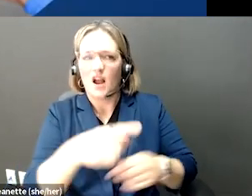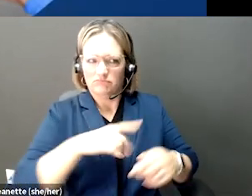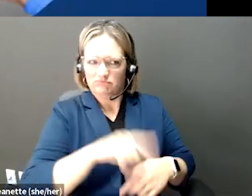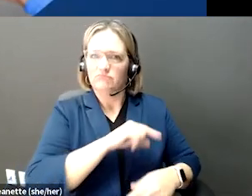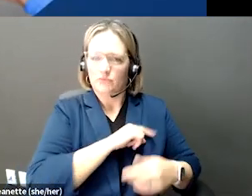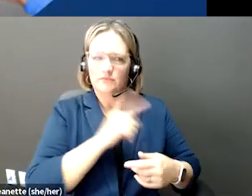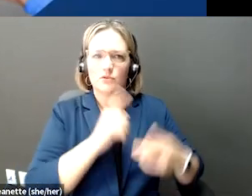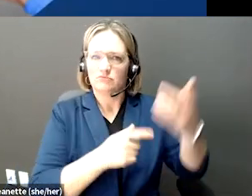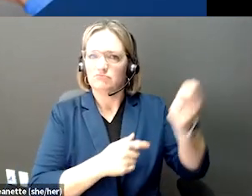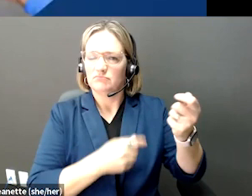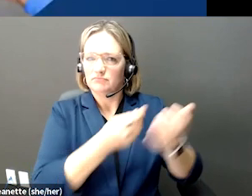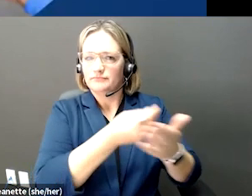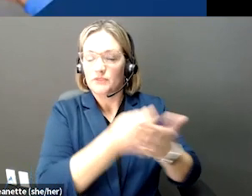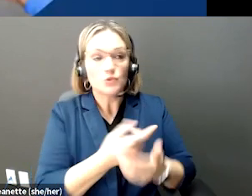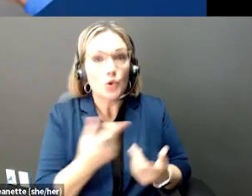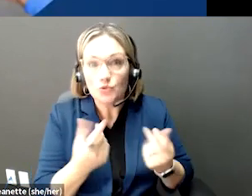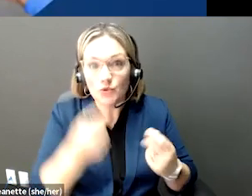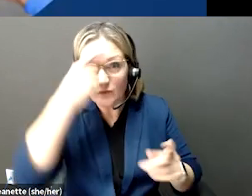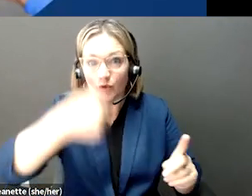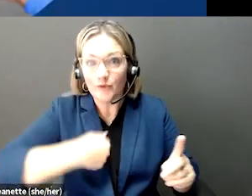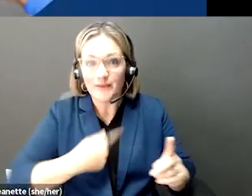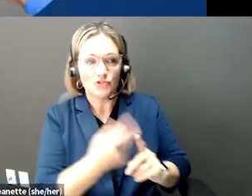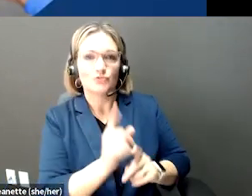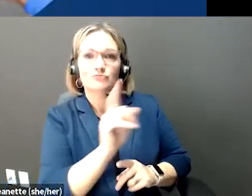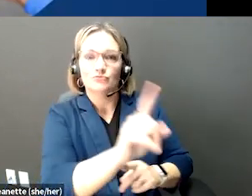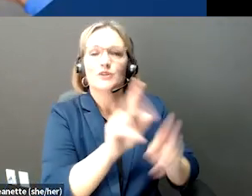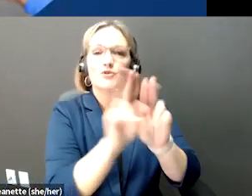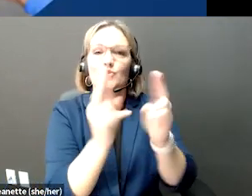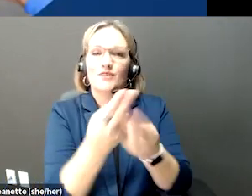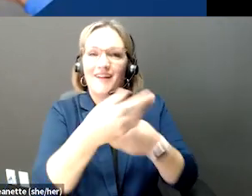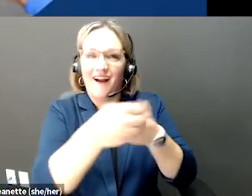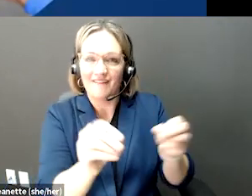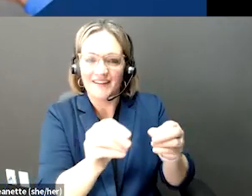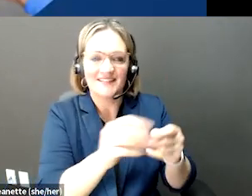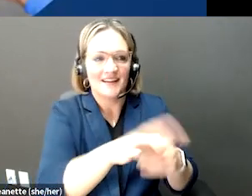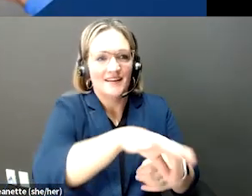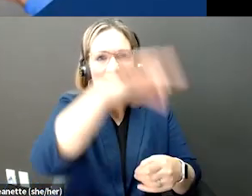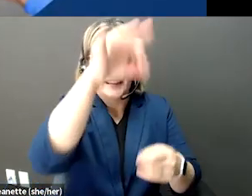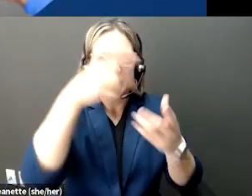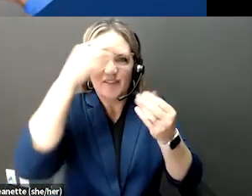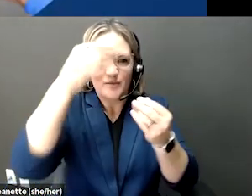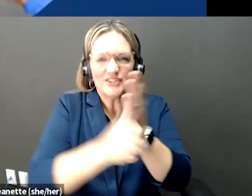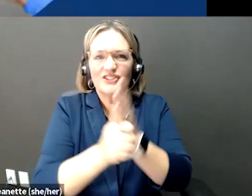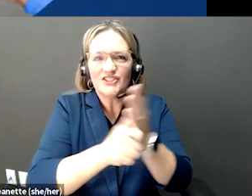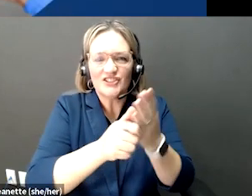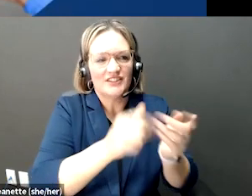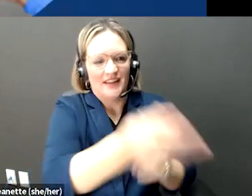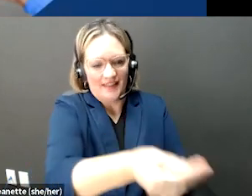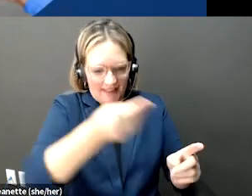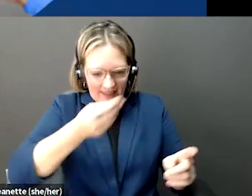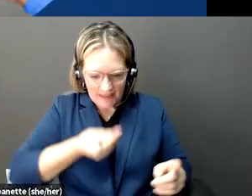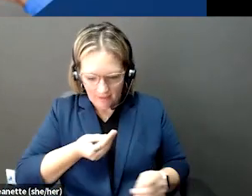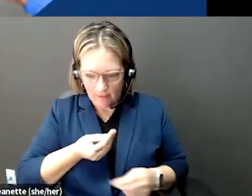the union board and got a pamphlet for me. I contacted the Special Needs and Moving On project and asked for more